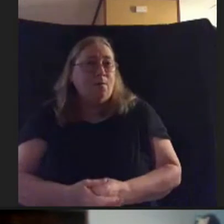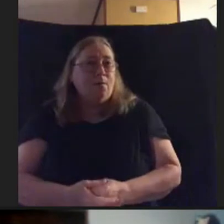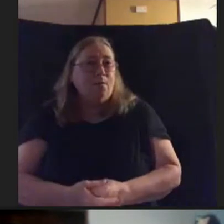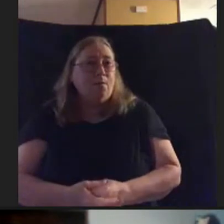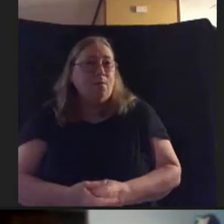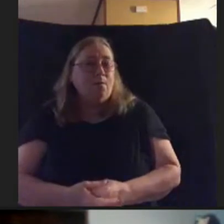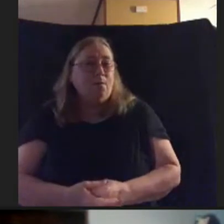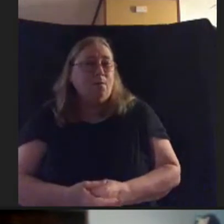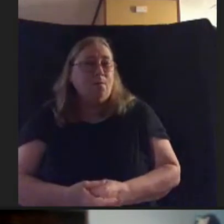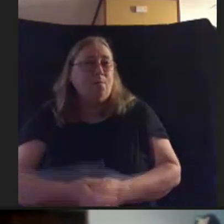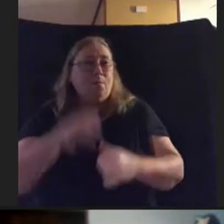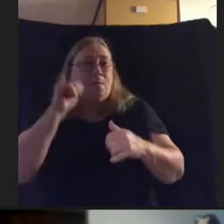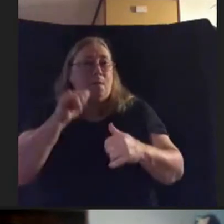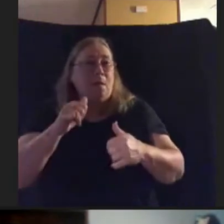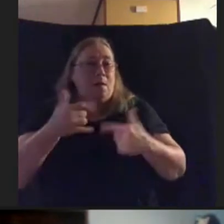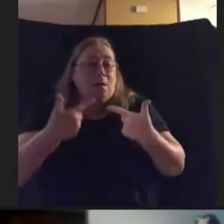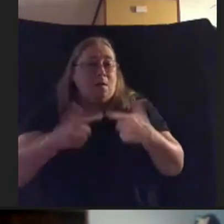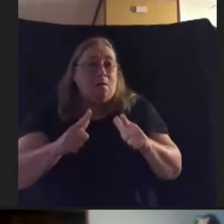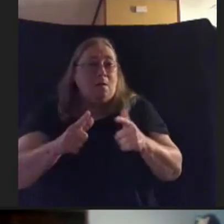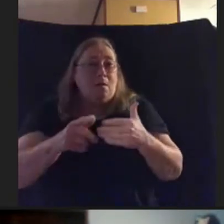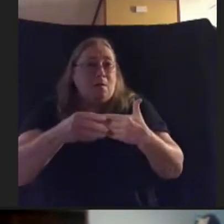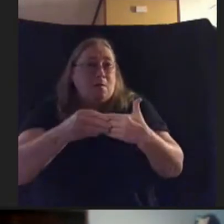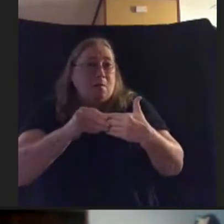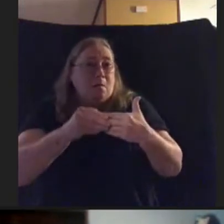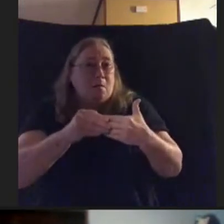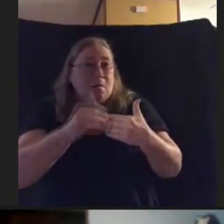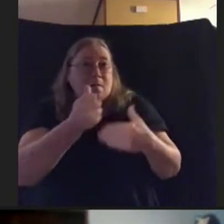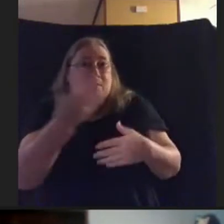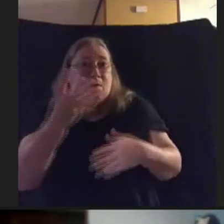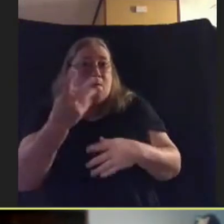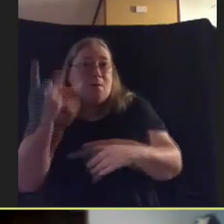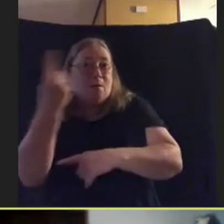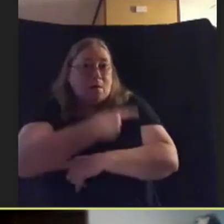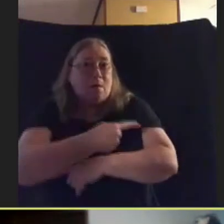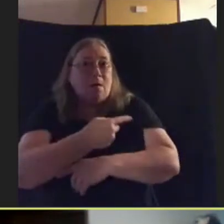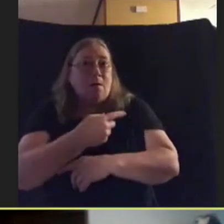It allows for time after the date. I get what you're